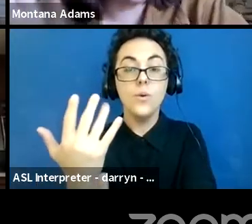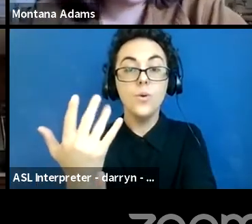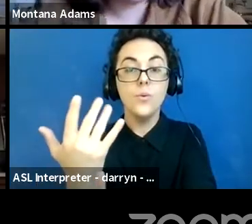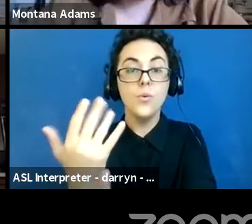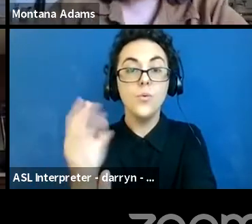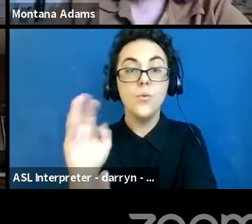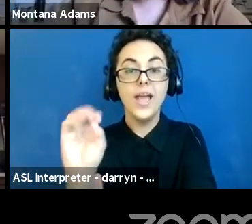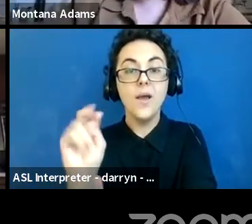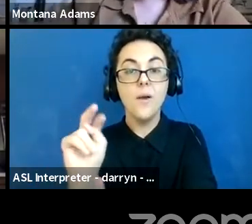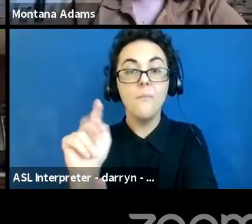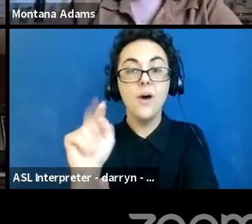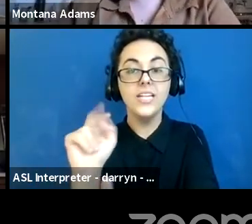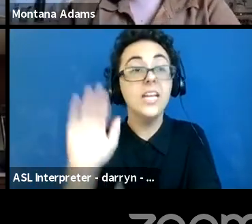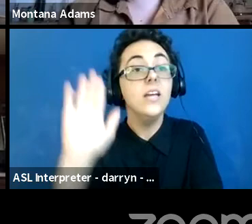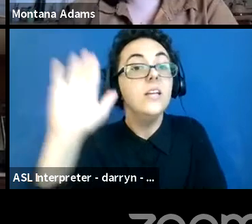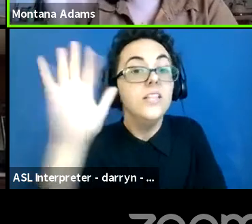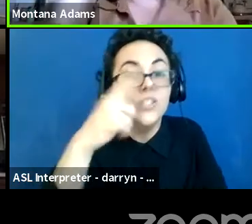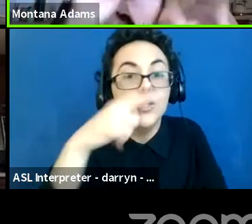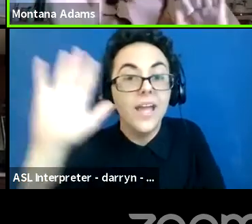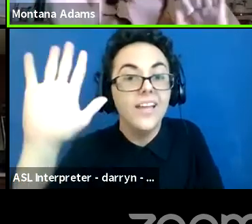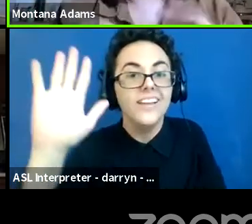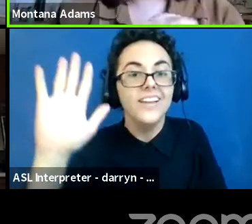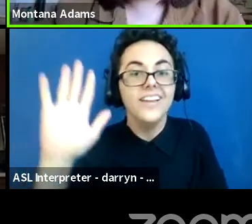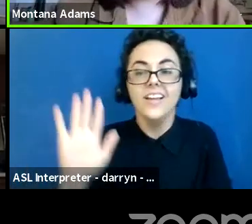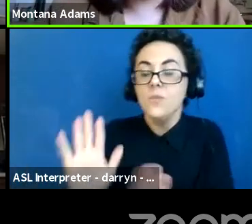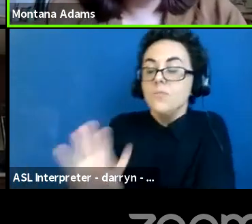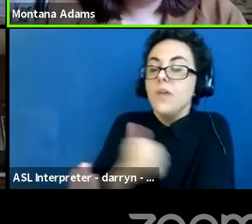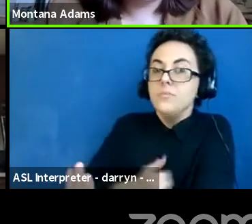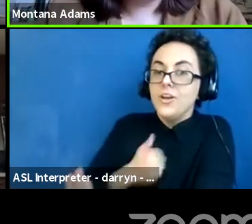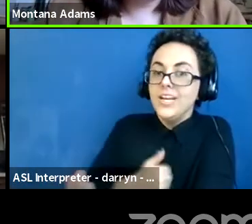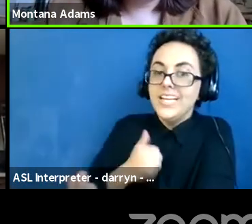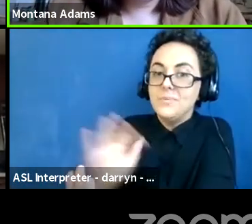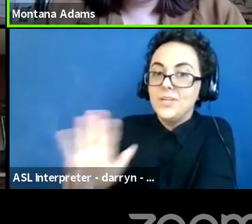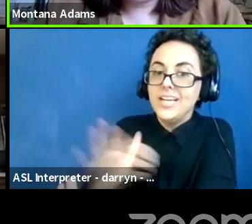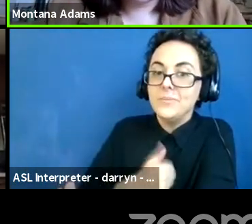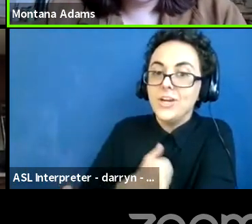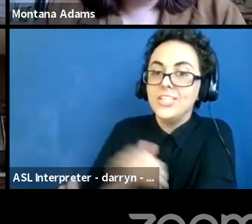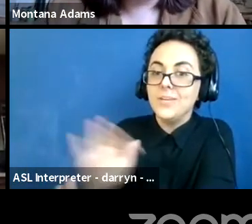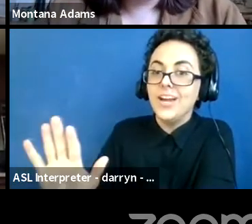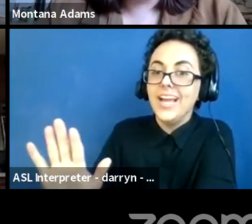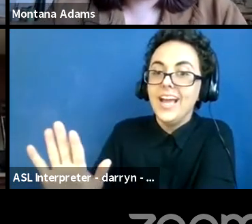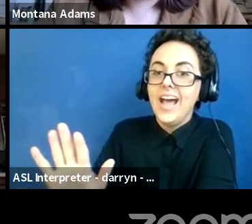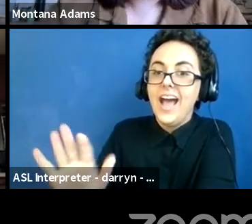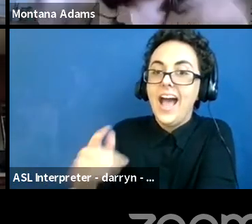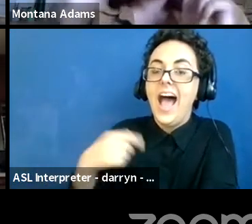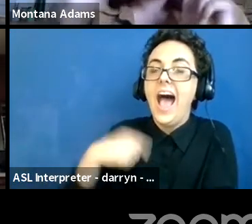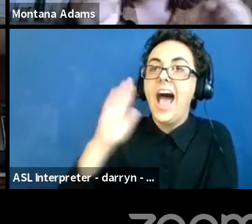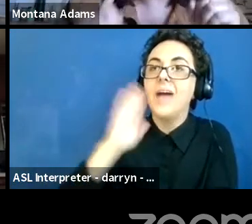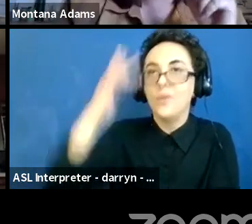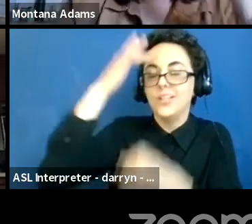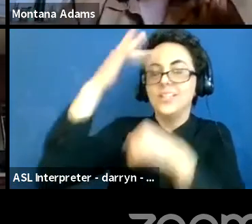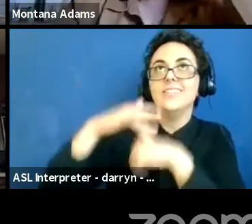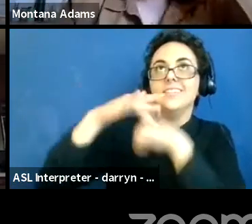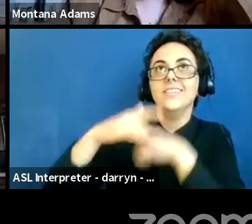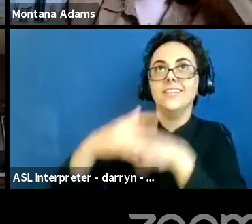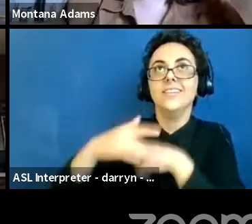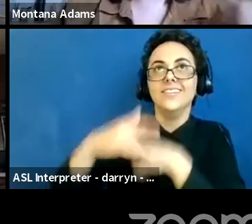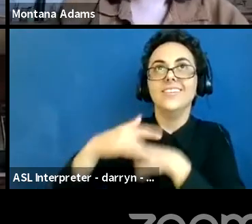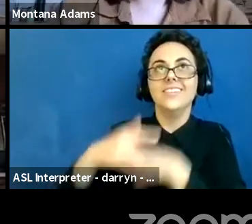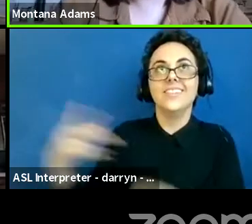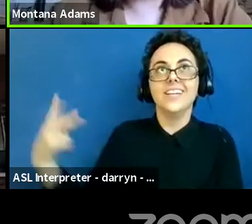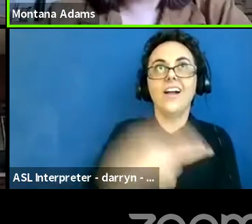Montana. I'm so sorry. Oh, okay. It's okay. Don't worry about it. Well, I'm going to relive this all night. Okay. No, don't. Please don't do